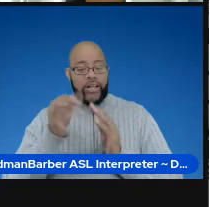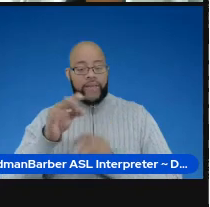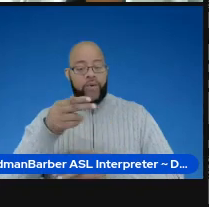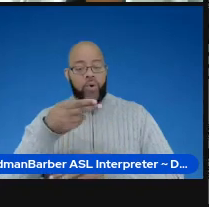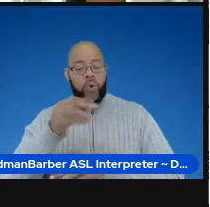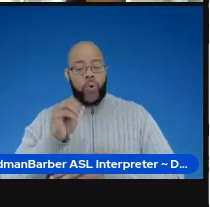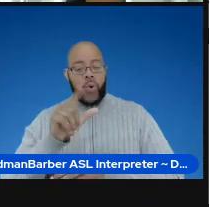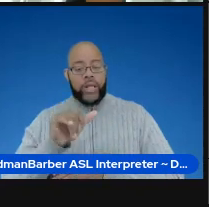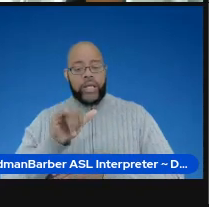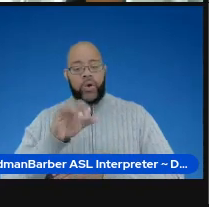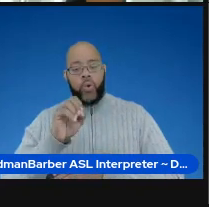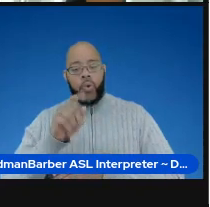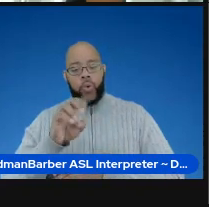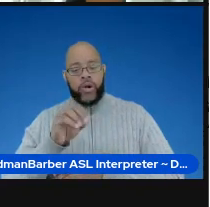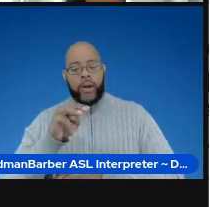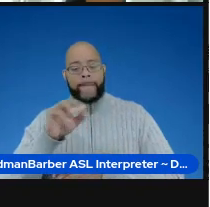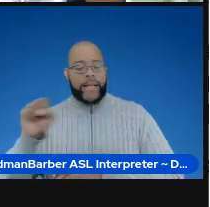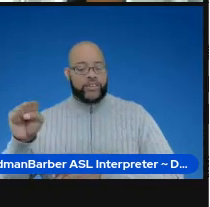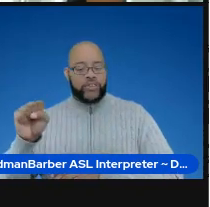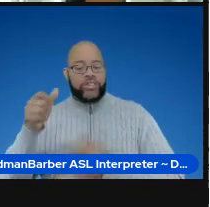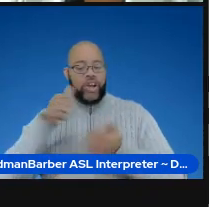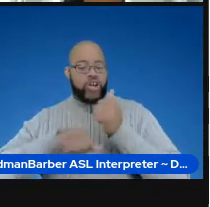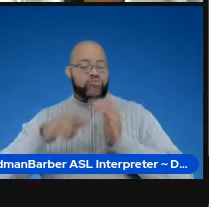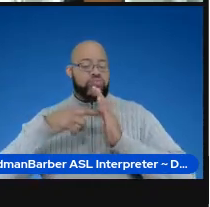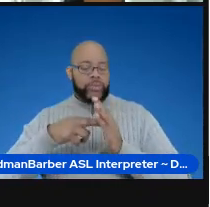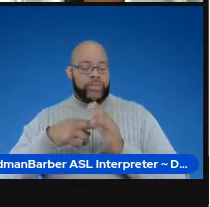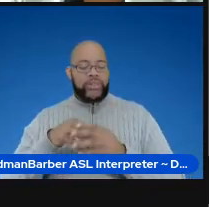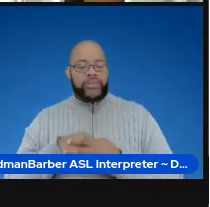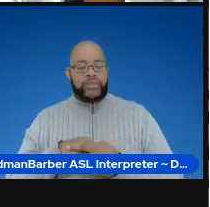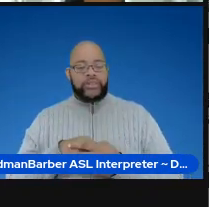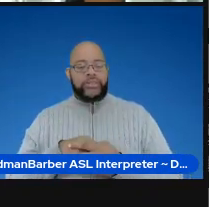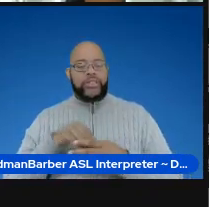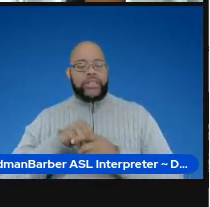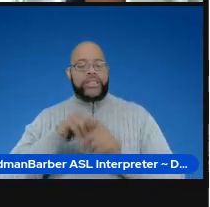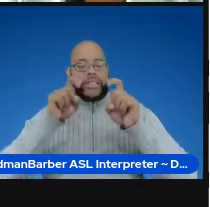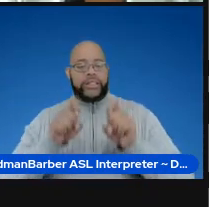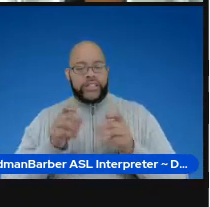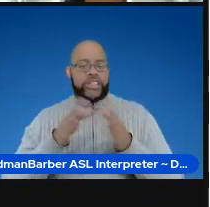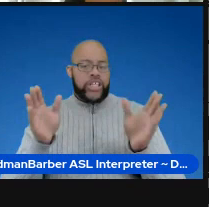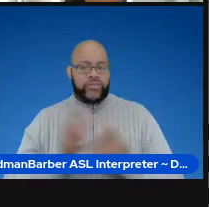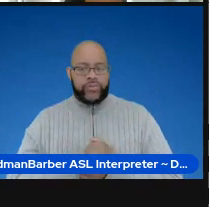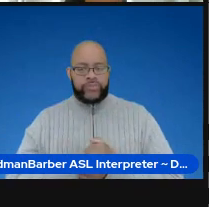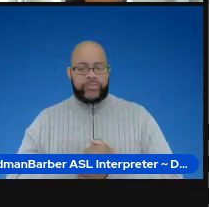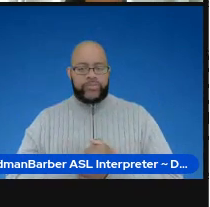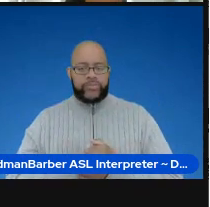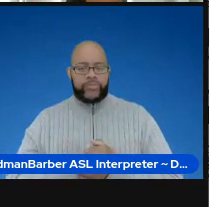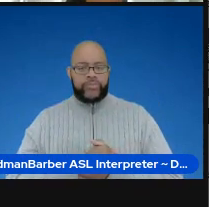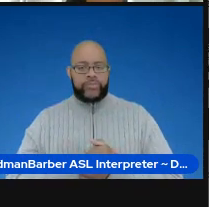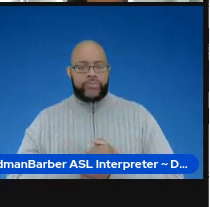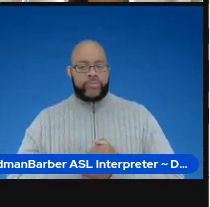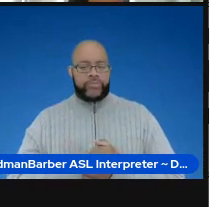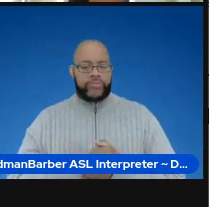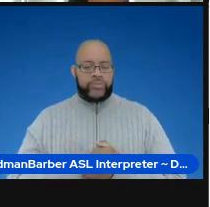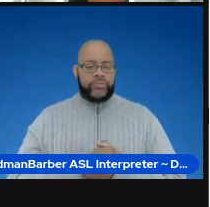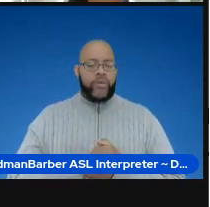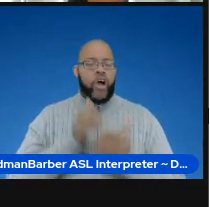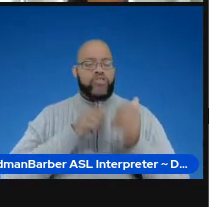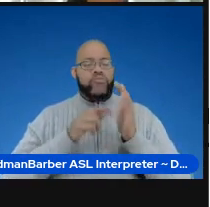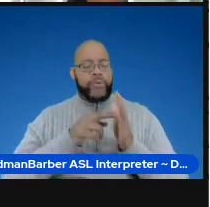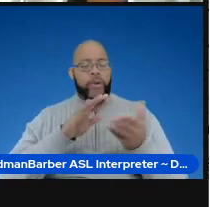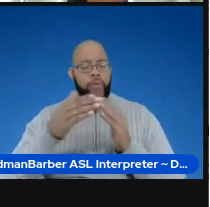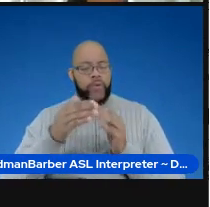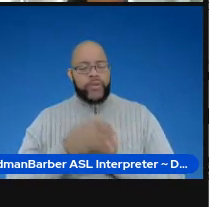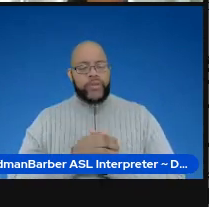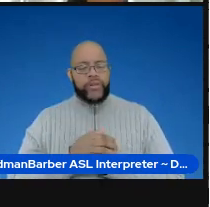in Massachusetts, which was underrepresented in testing in general. This underrepresented community